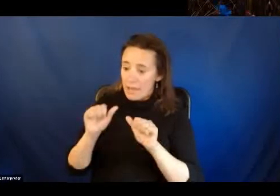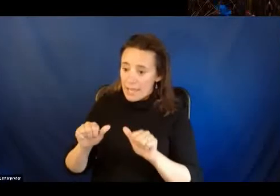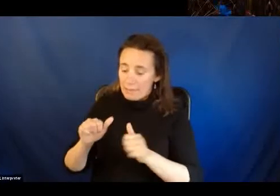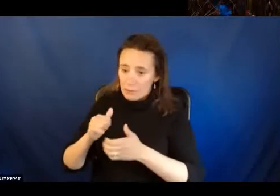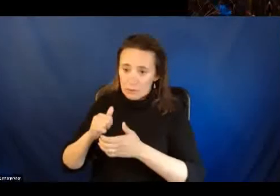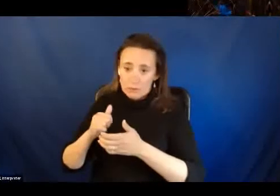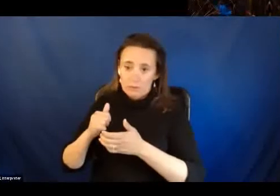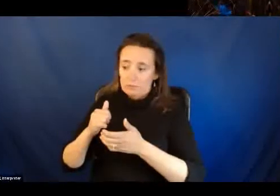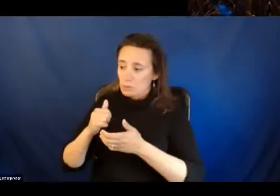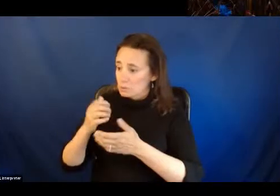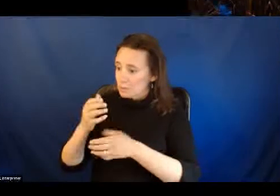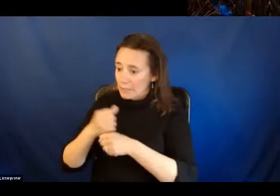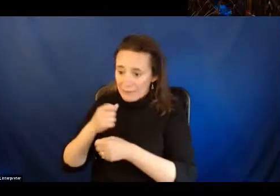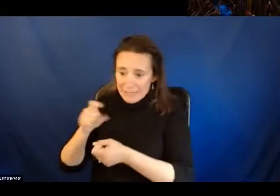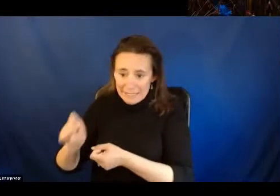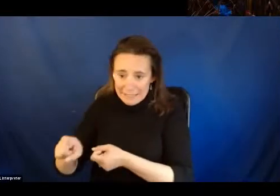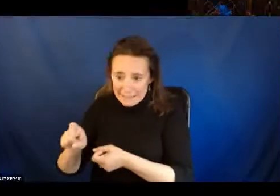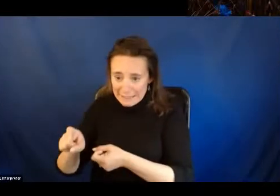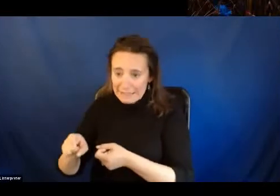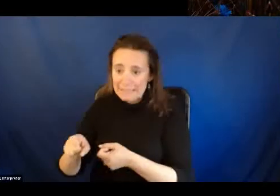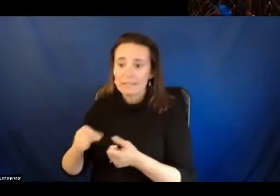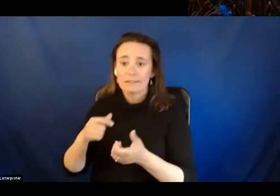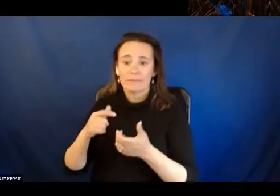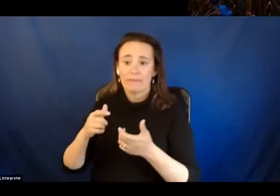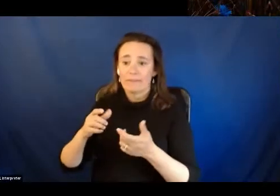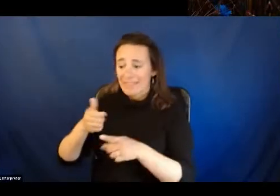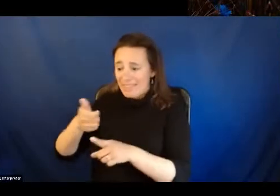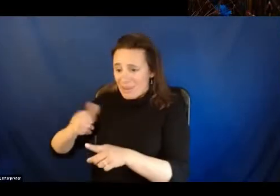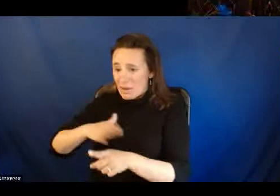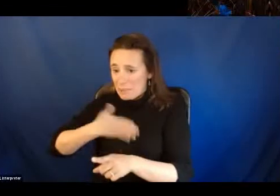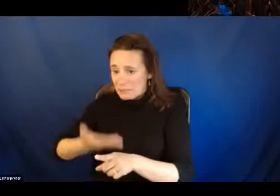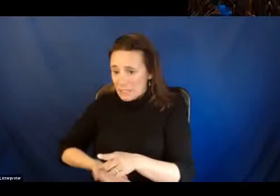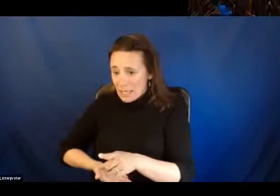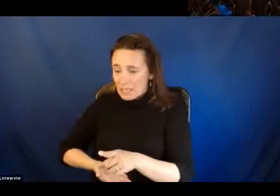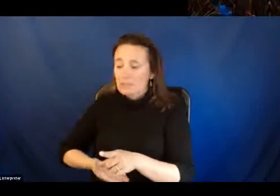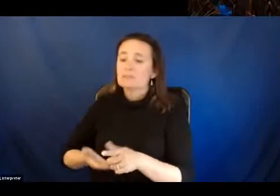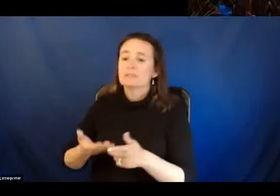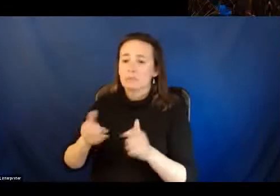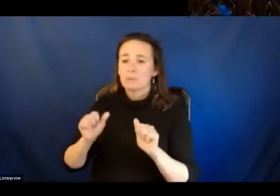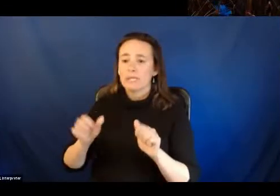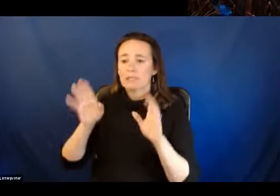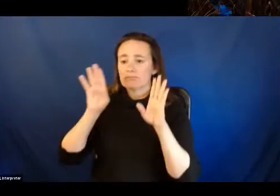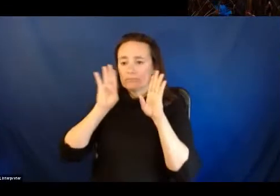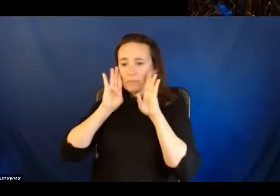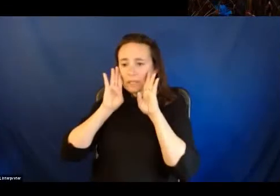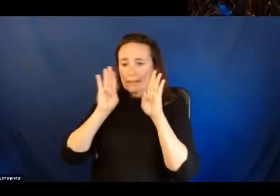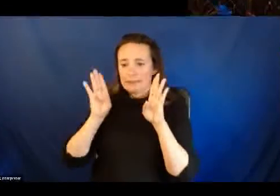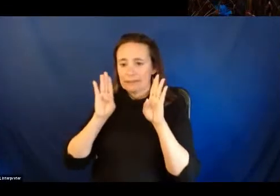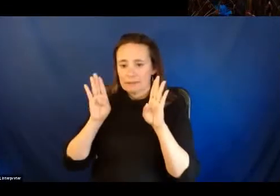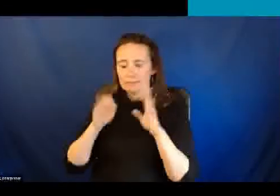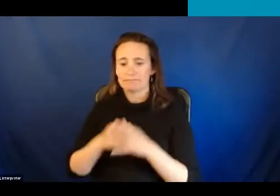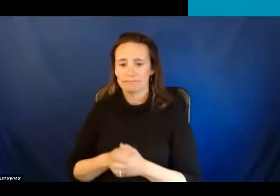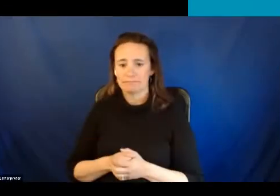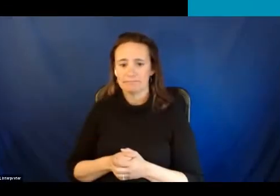need, even if they're upset, if we can do nothing else, we can listen.